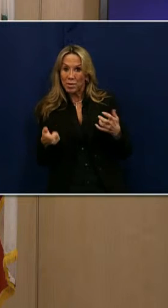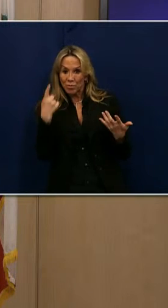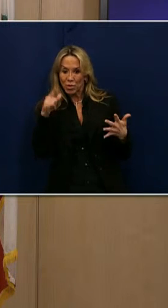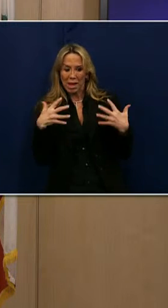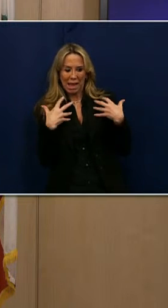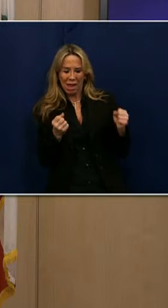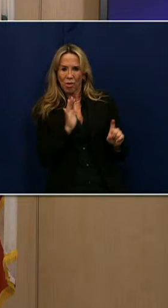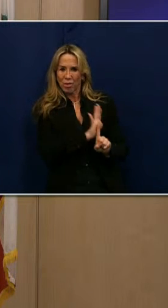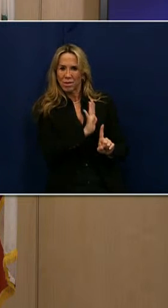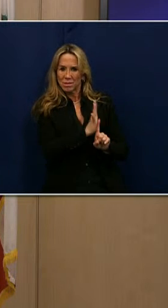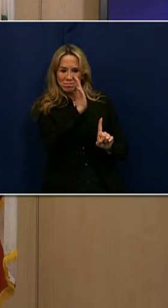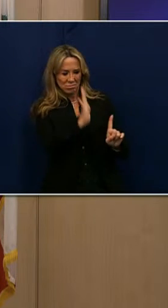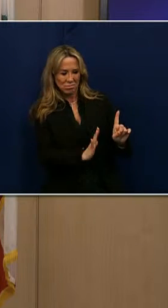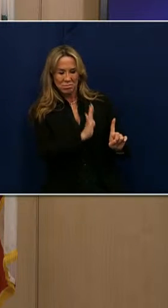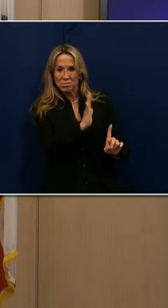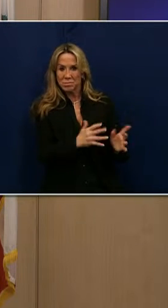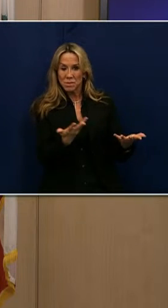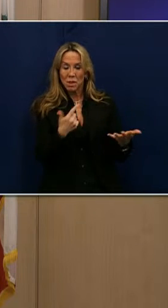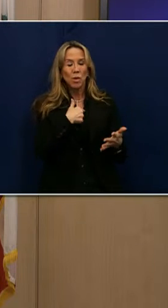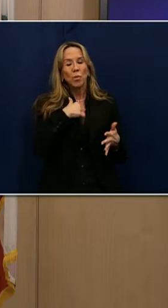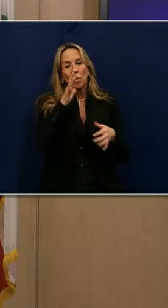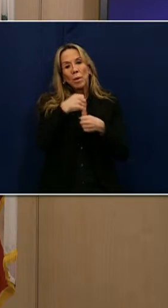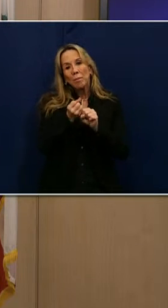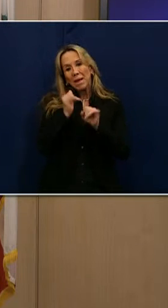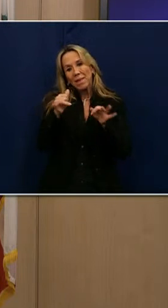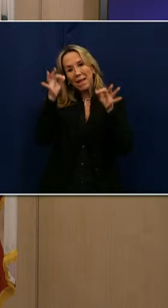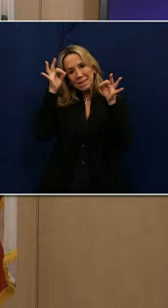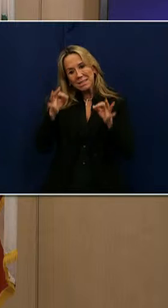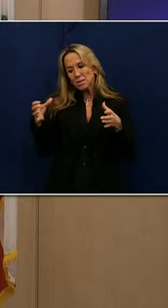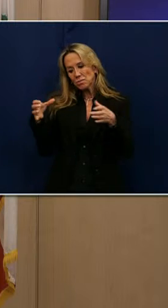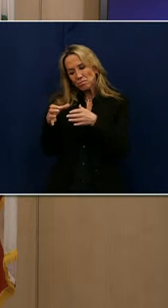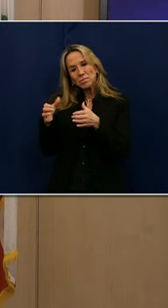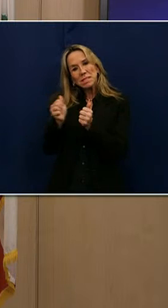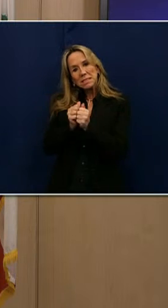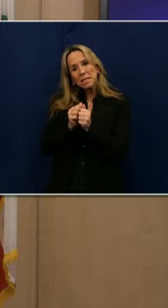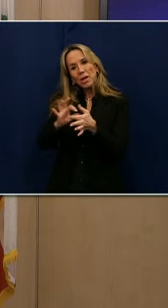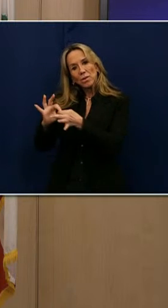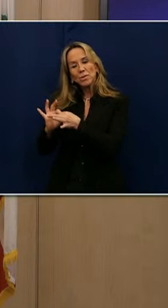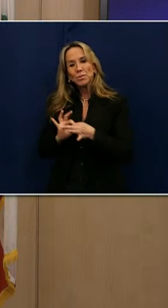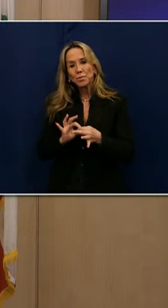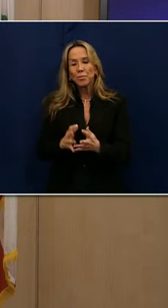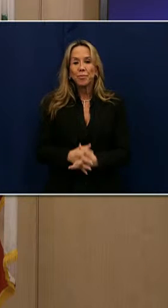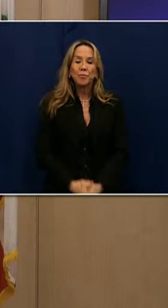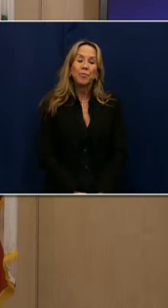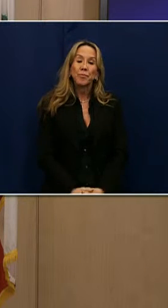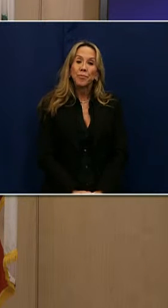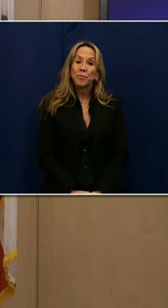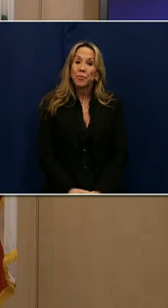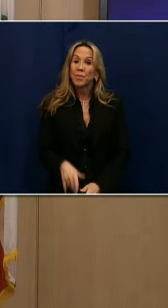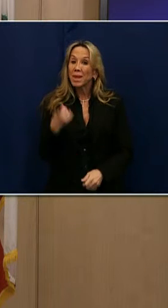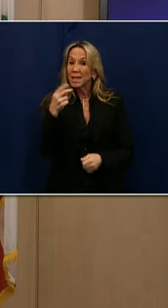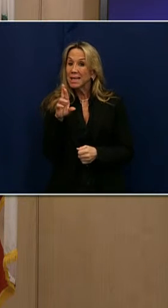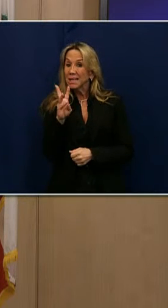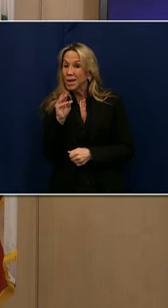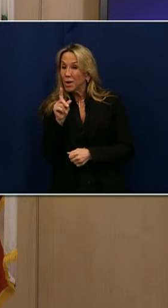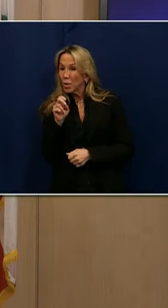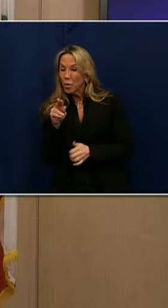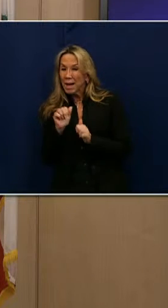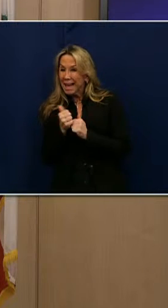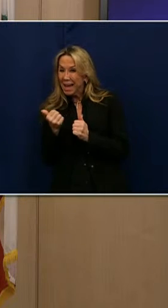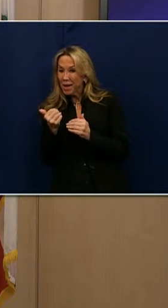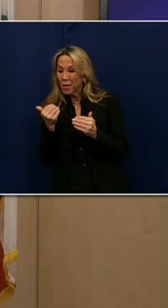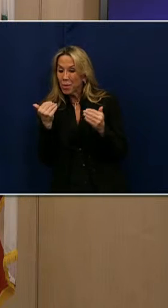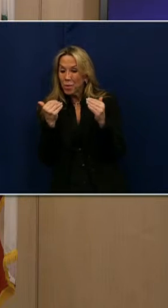individuals. So again, we will make that decision collectively. Dr. Wooten, how close do you think we are to